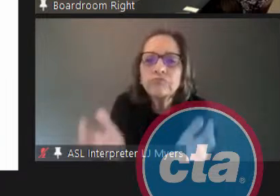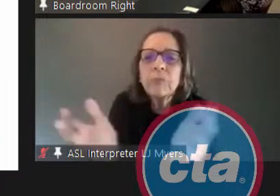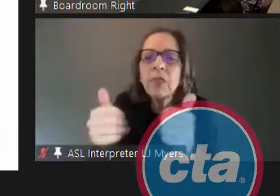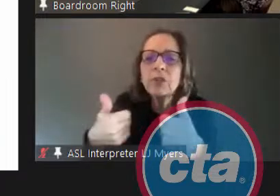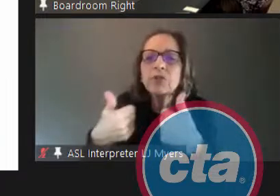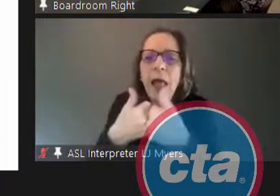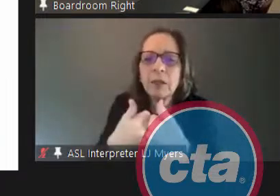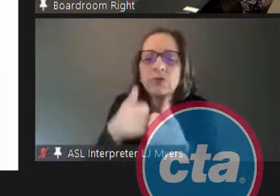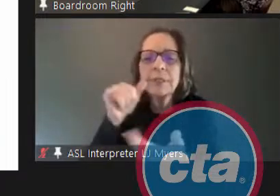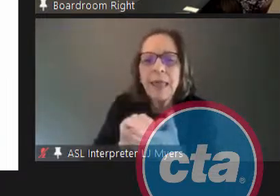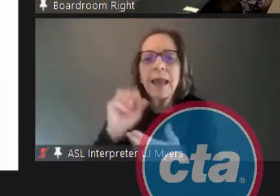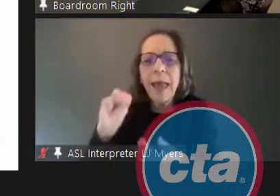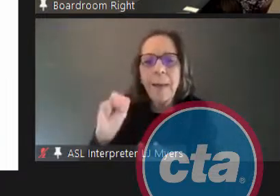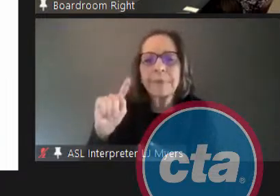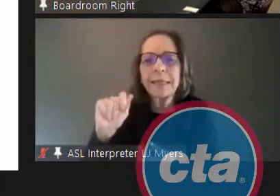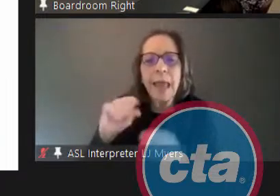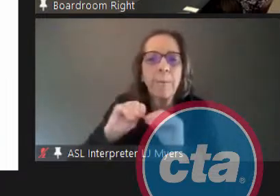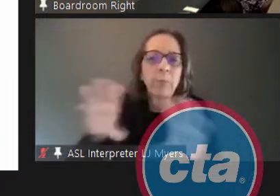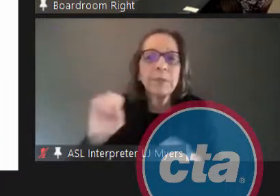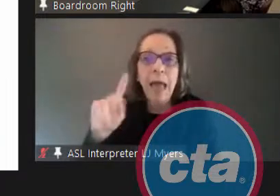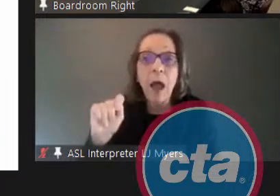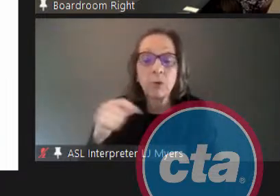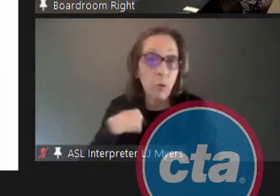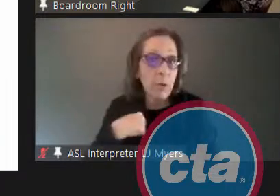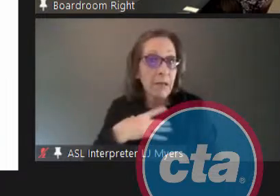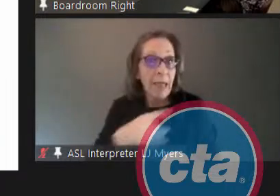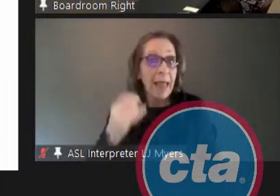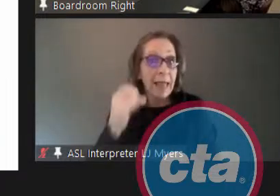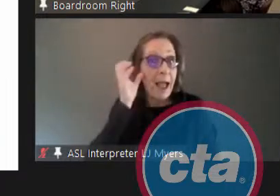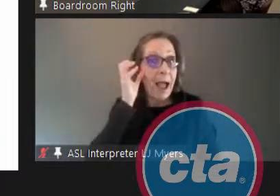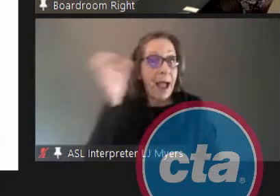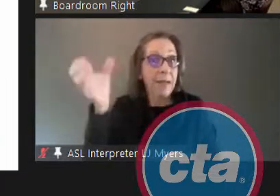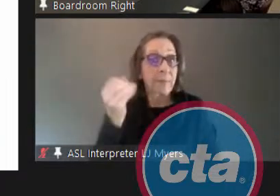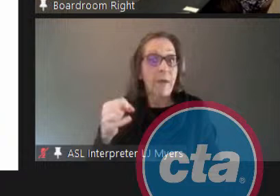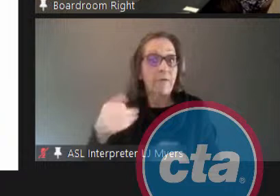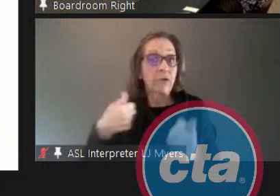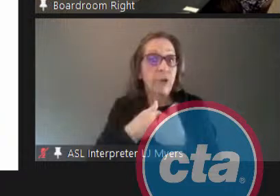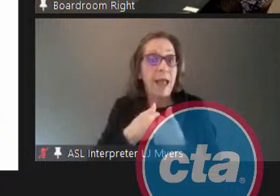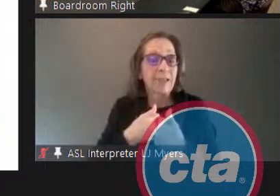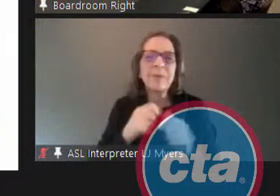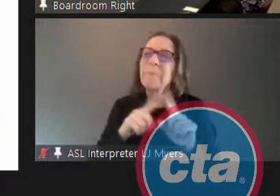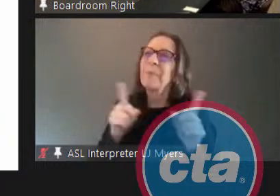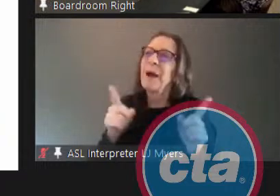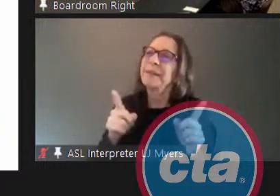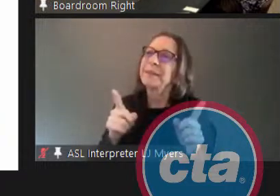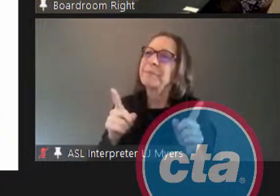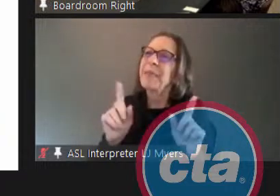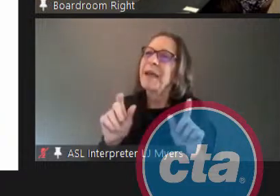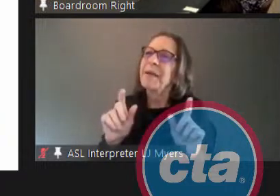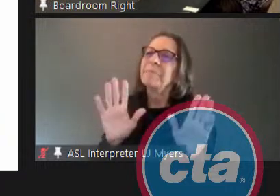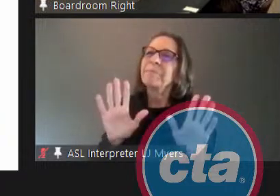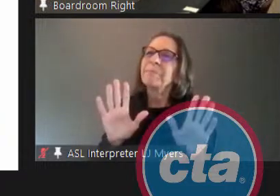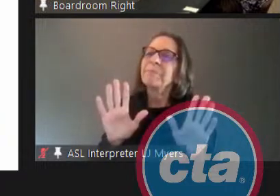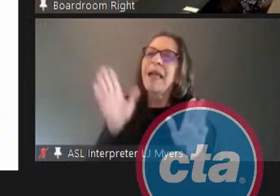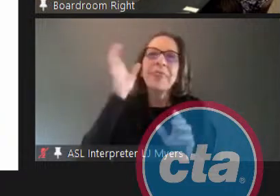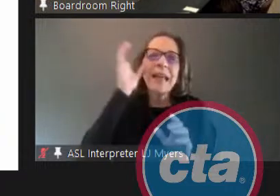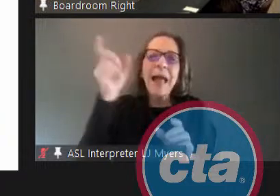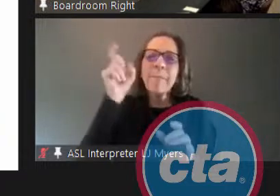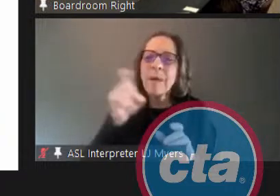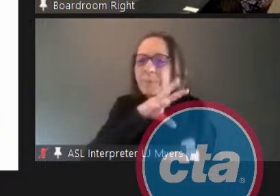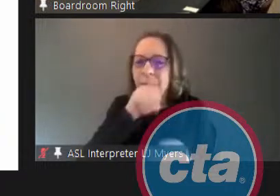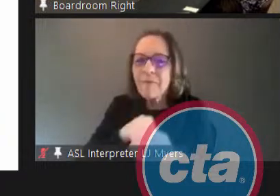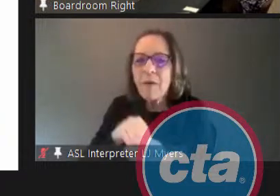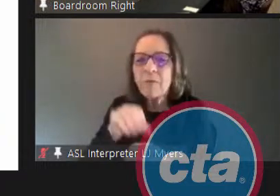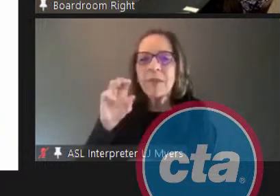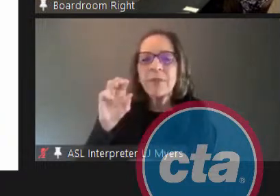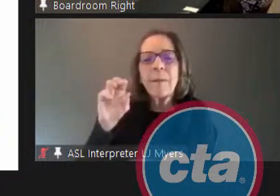out. So we liked the concept of a challenge. We didn't necessarily like the concept that you only had to be part of the Transit Tech Lab in